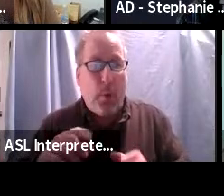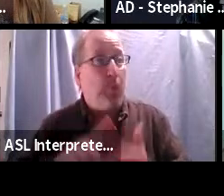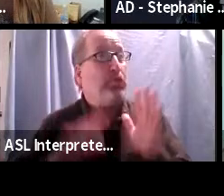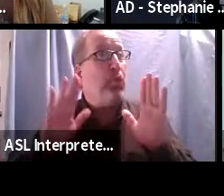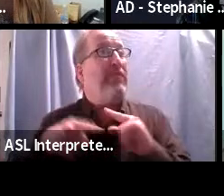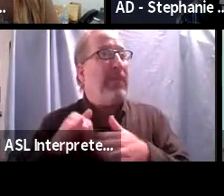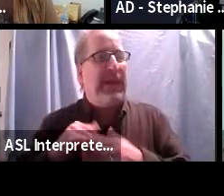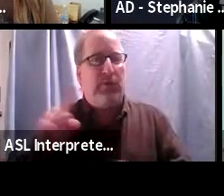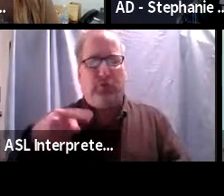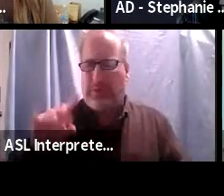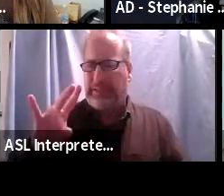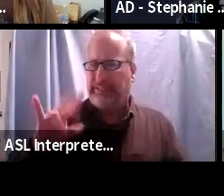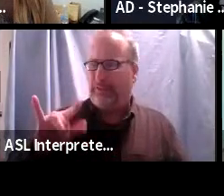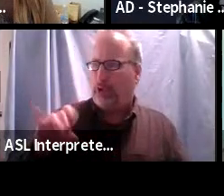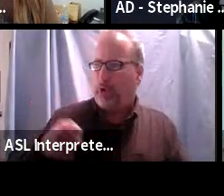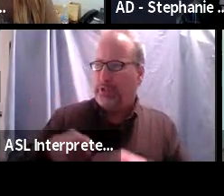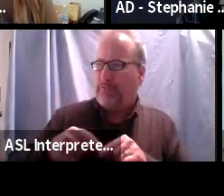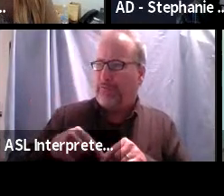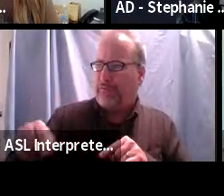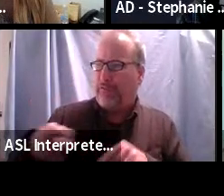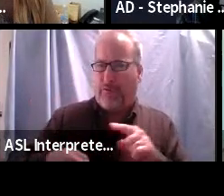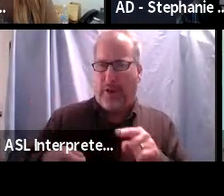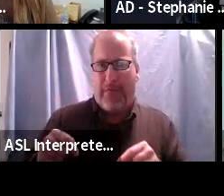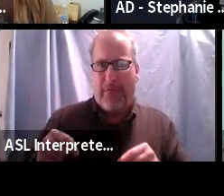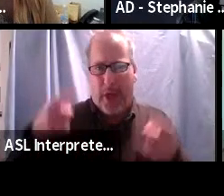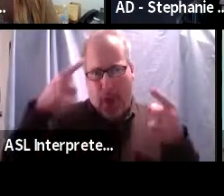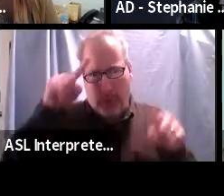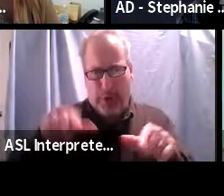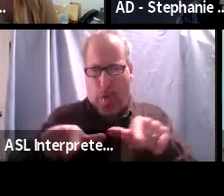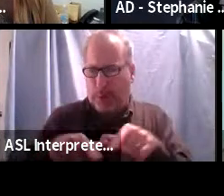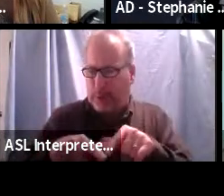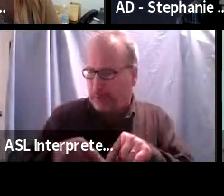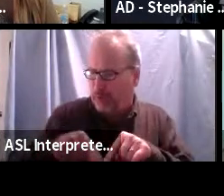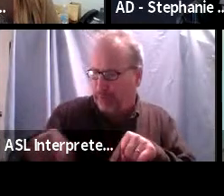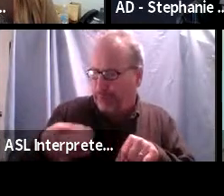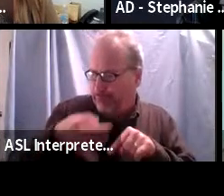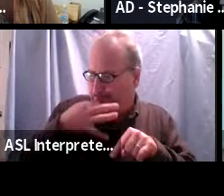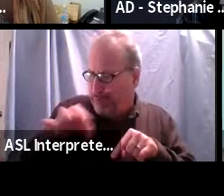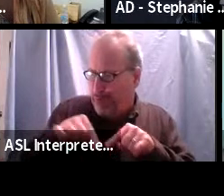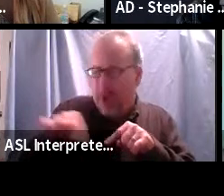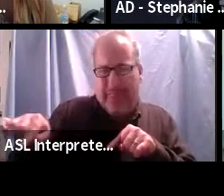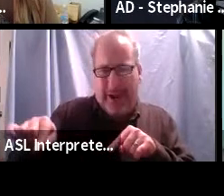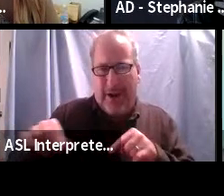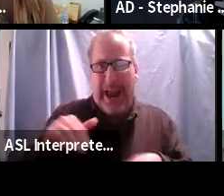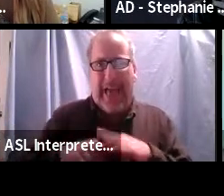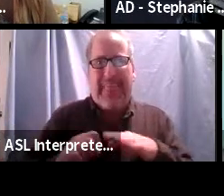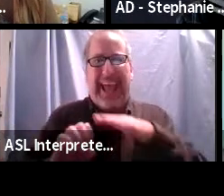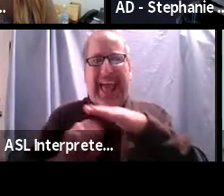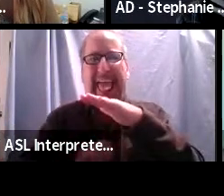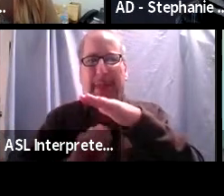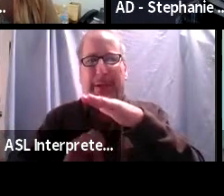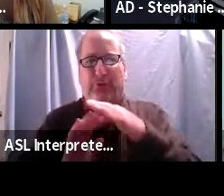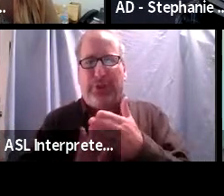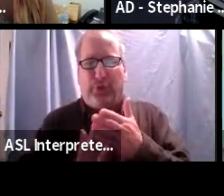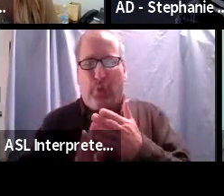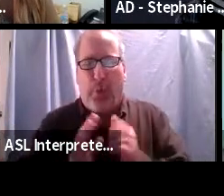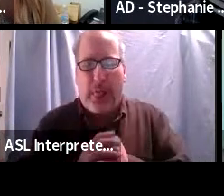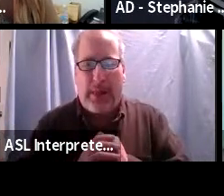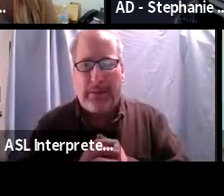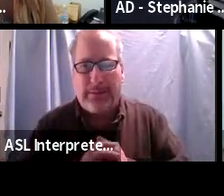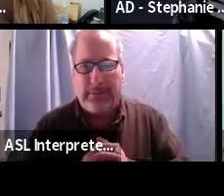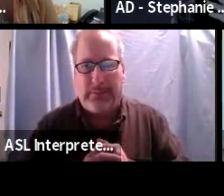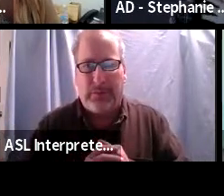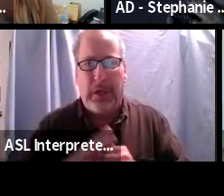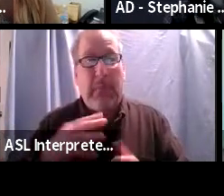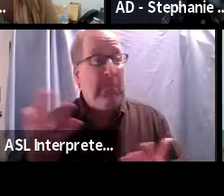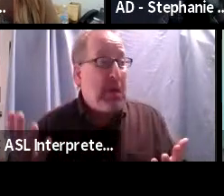about 700 yards away from the agreed location that we were trying to shoot for at Victory Elementary School.